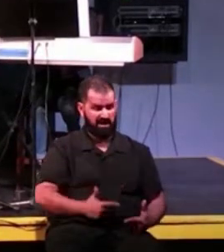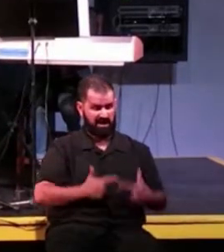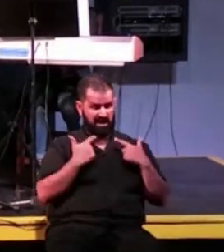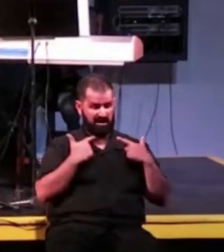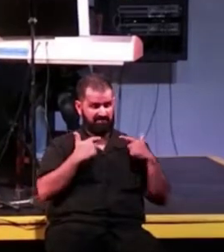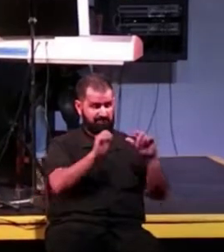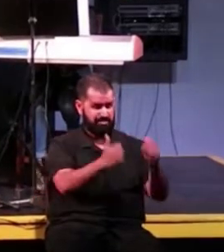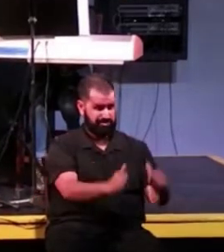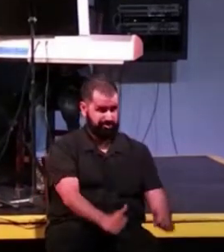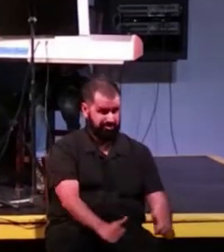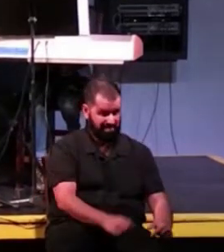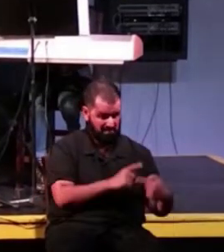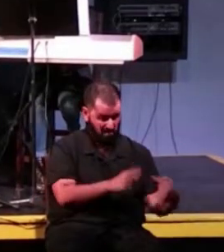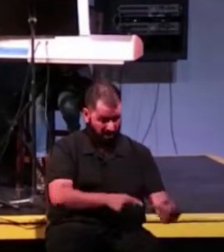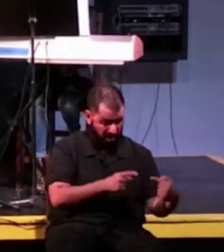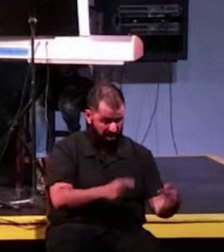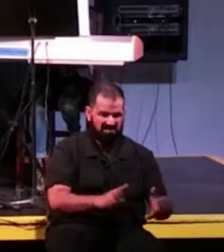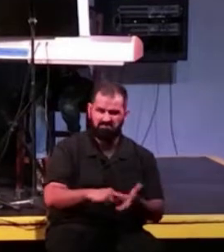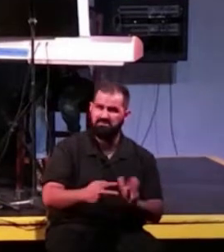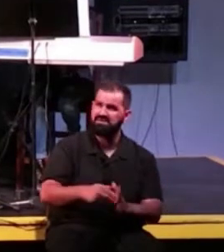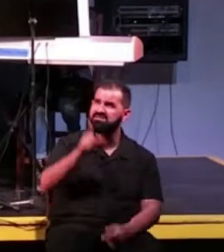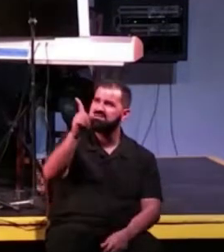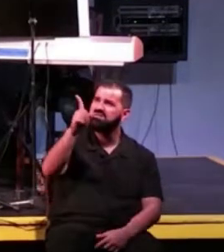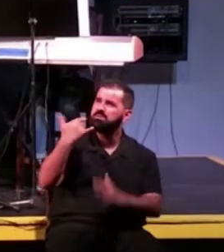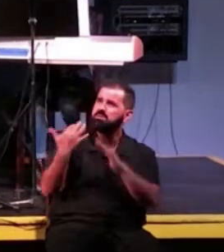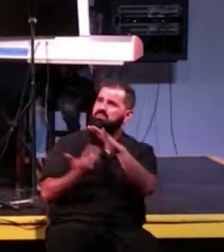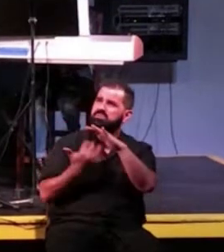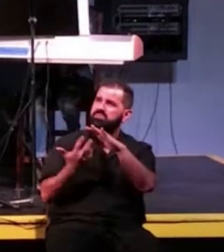life meant she was serving a bitter God.